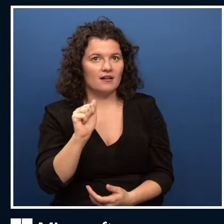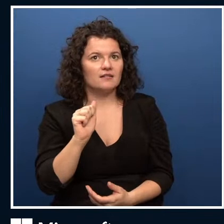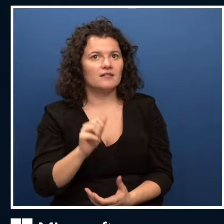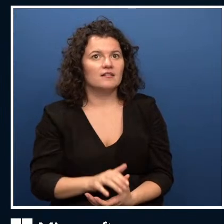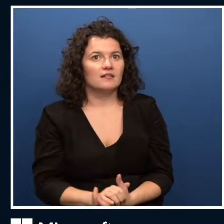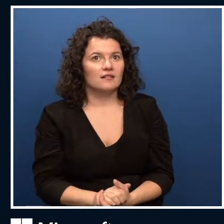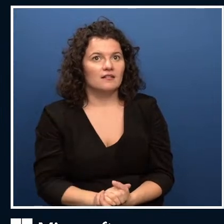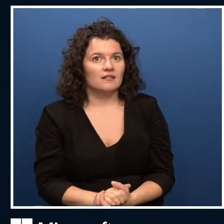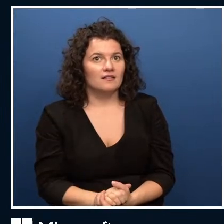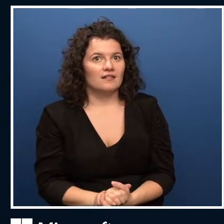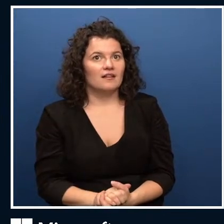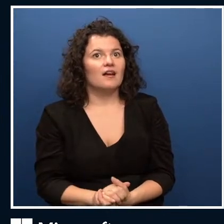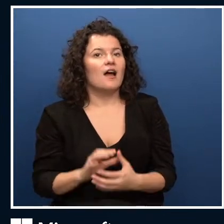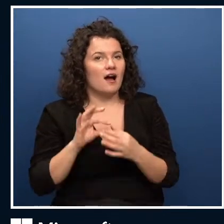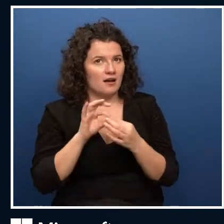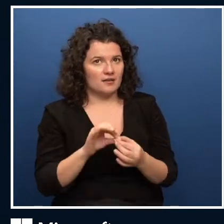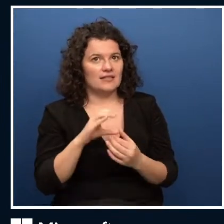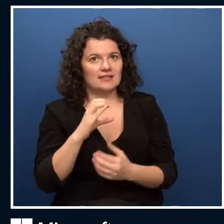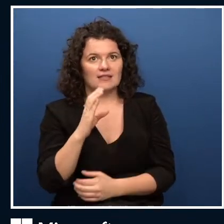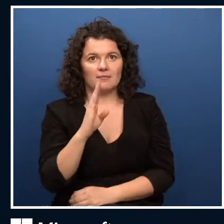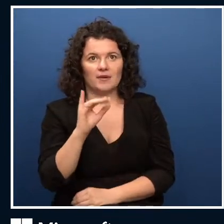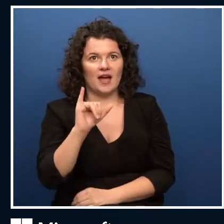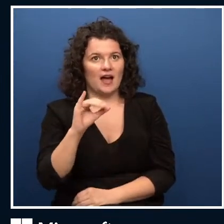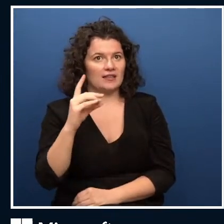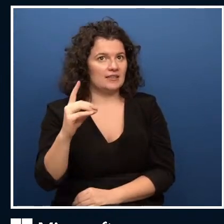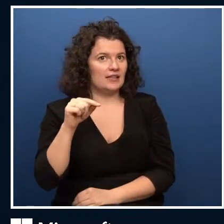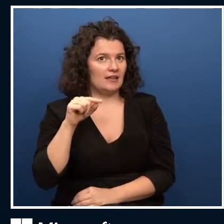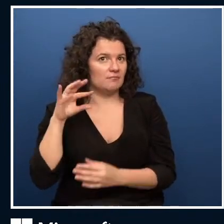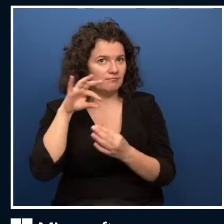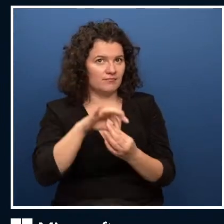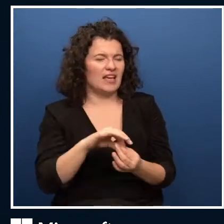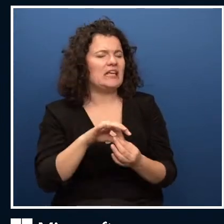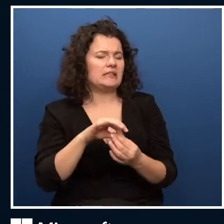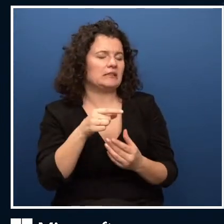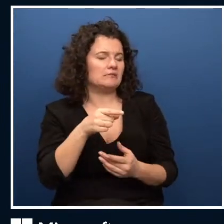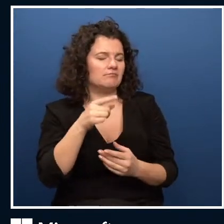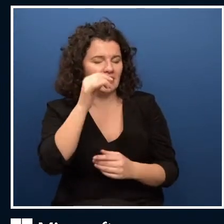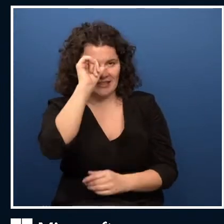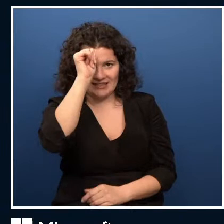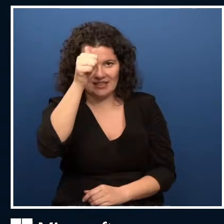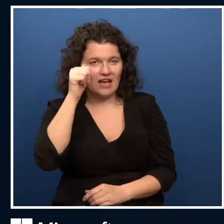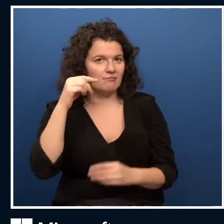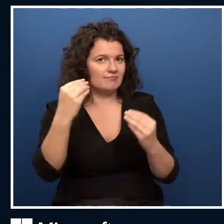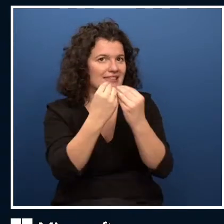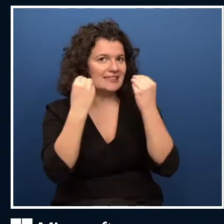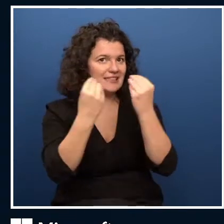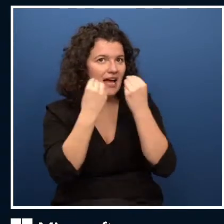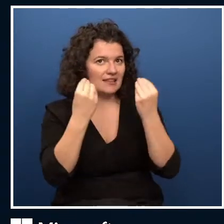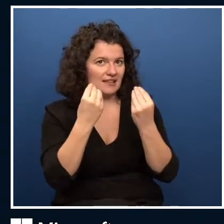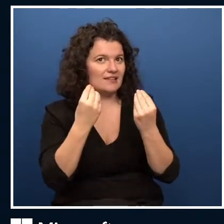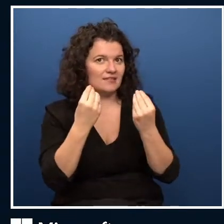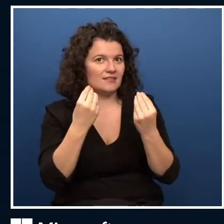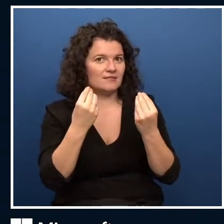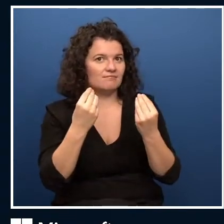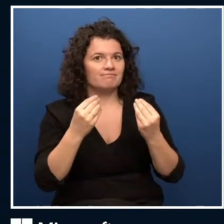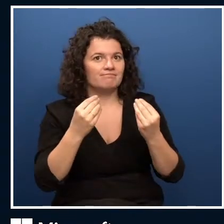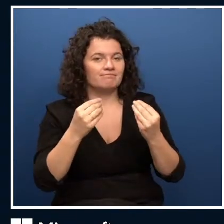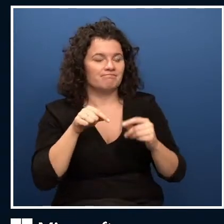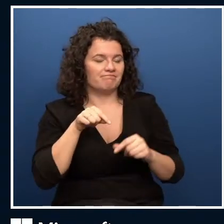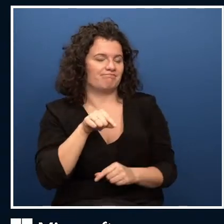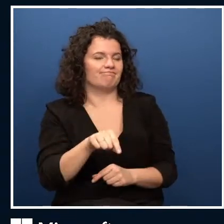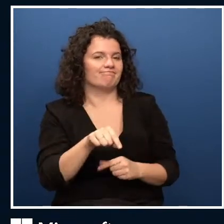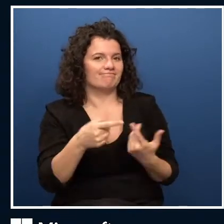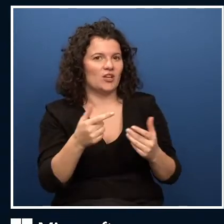engineering in CBIT, which is in Hyderabad, India. I am also a Gold Microsoft Learn Student Ambassador and